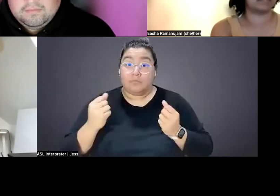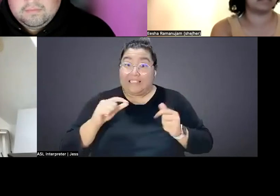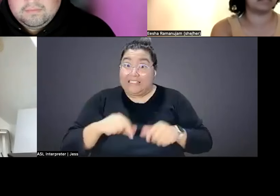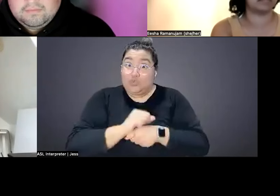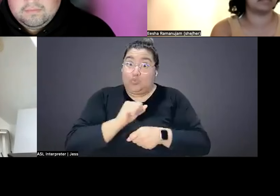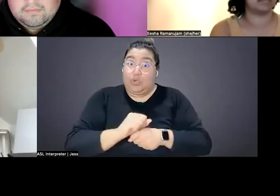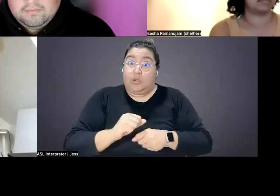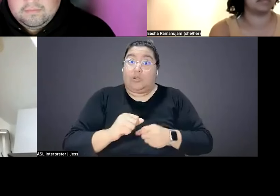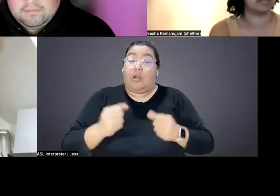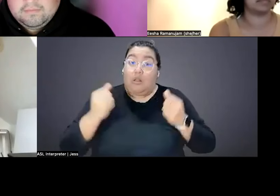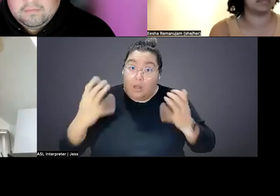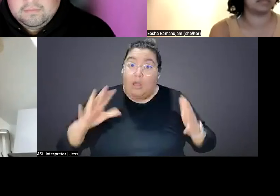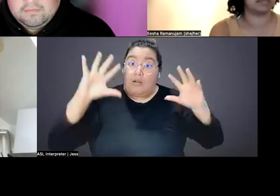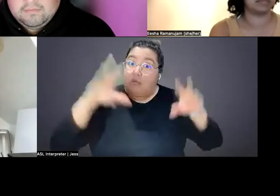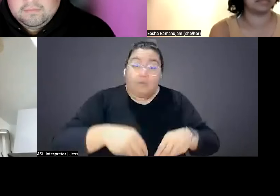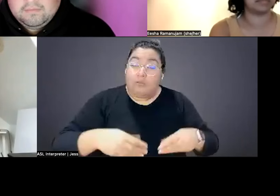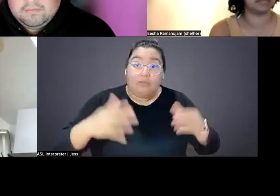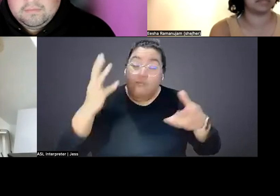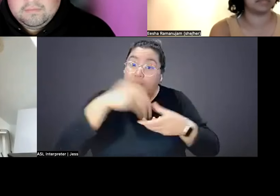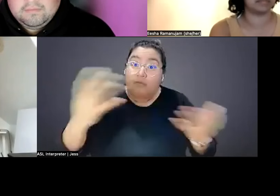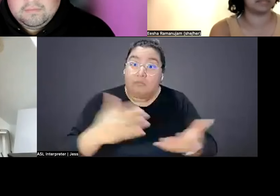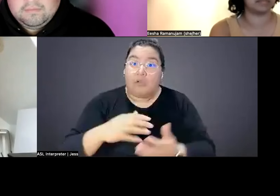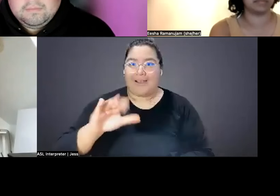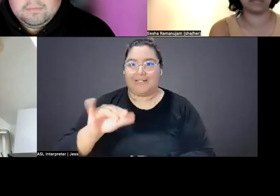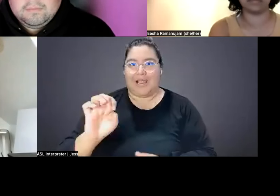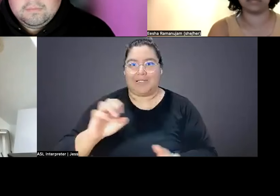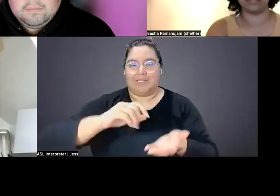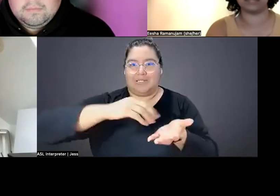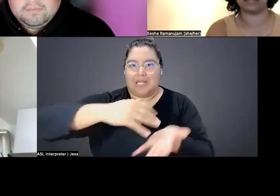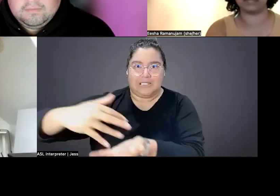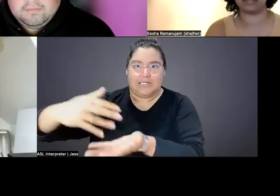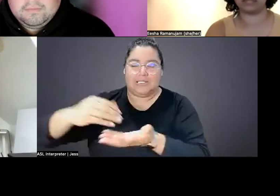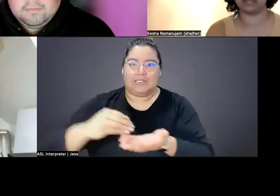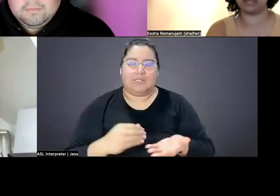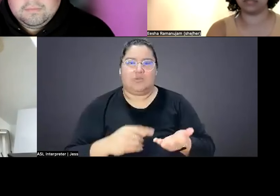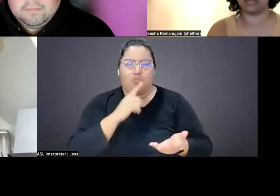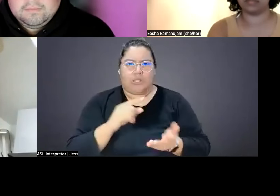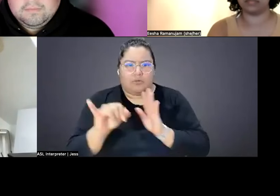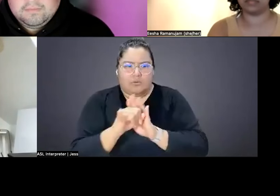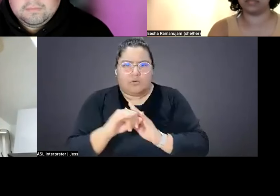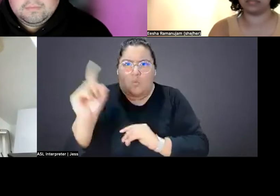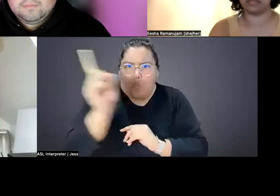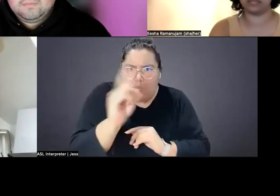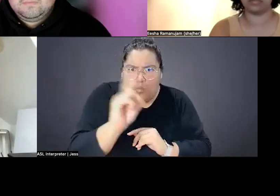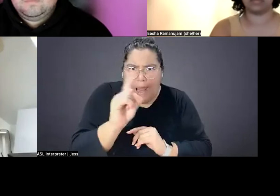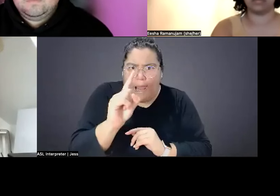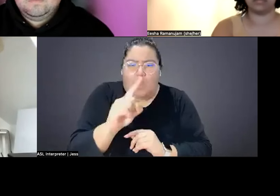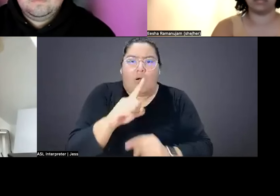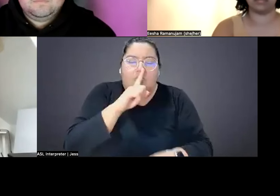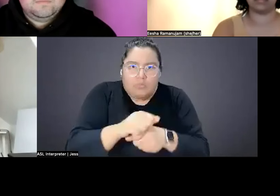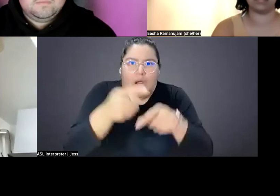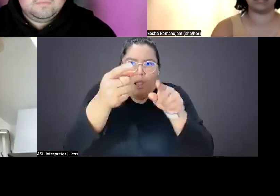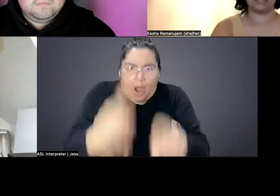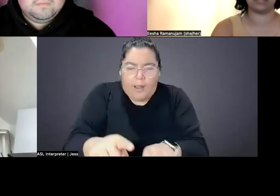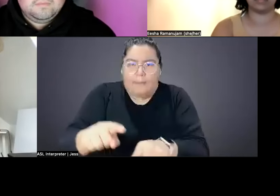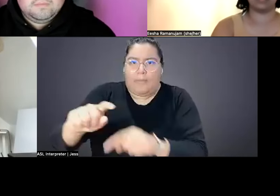And through our network members, as you all mentioned, identifying instances of Copaganda they've seen, our